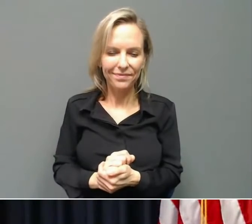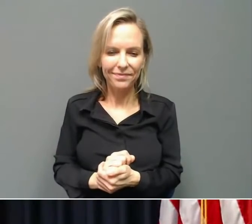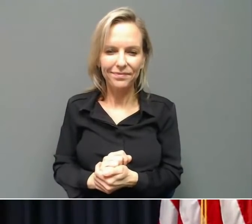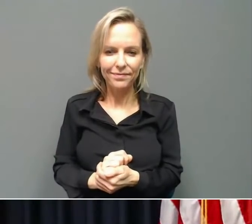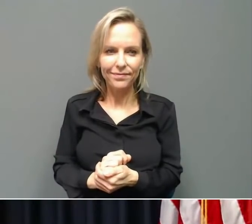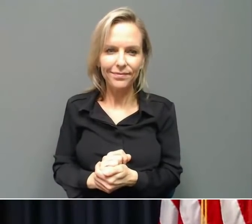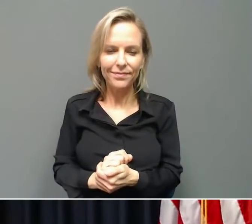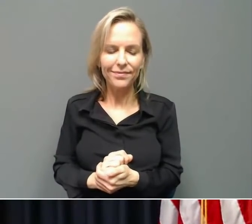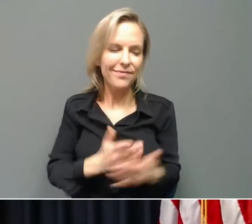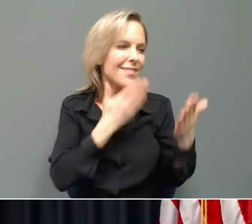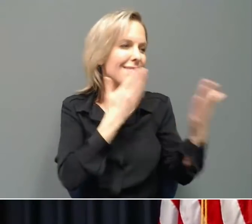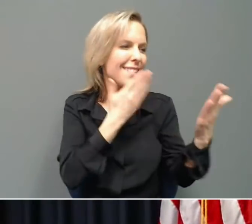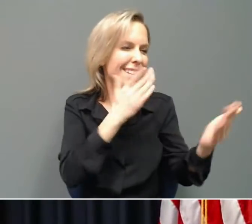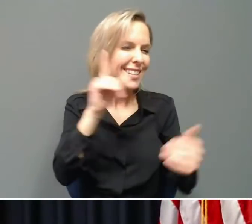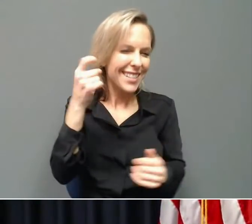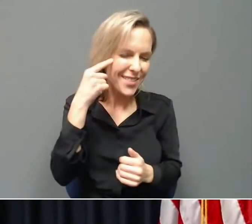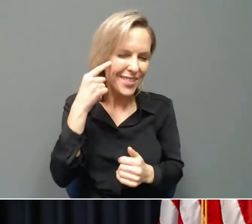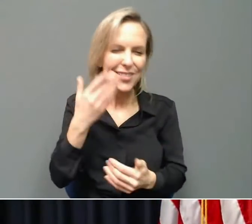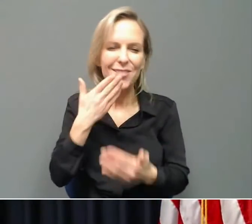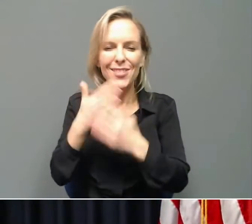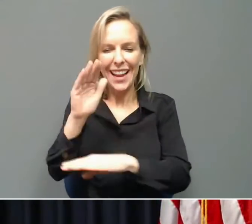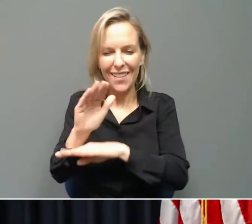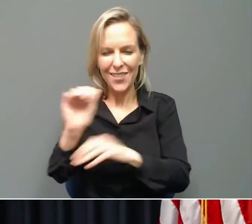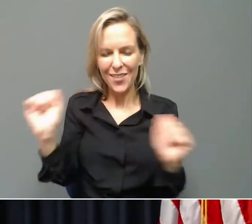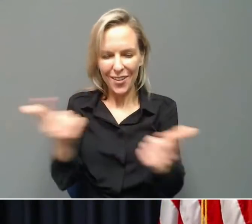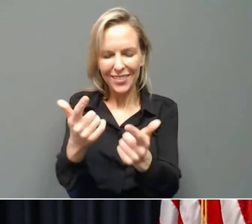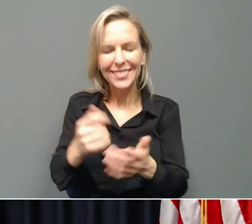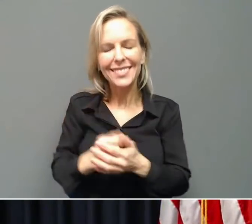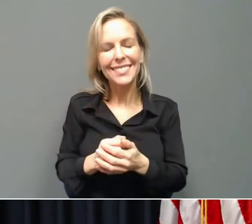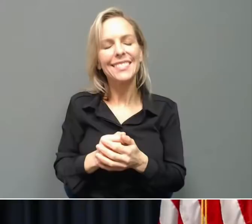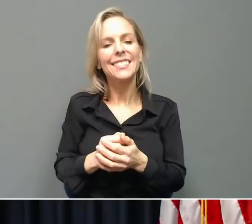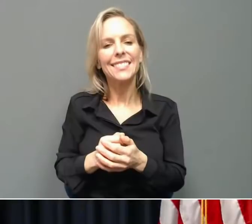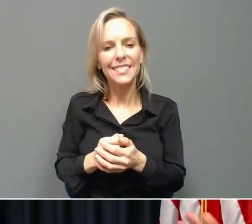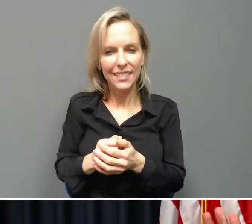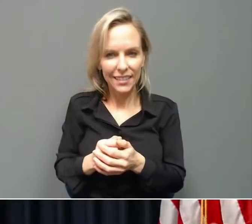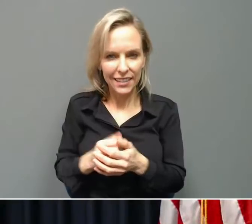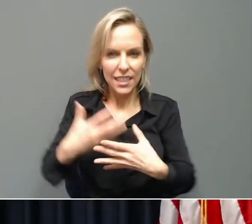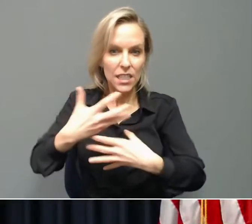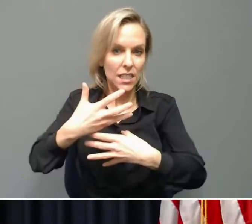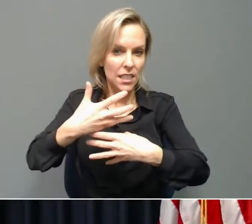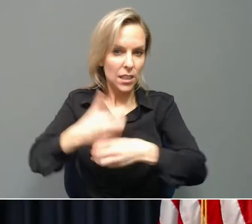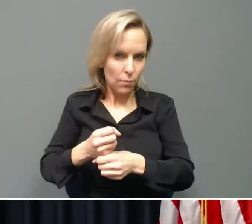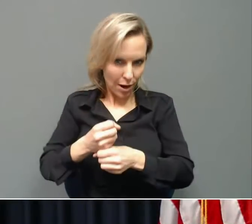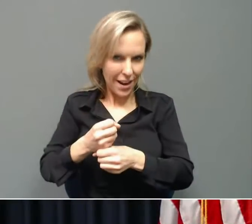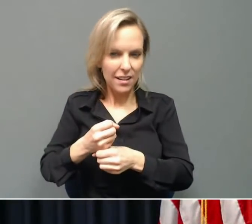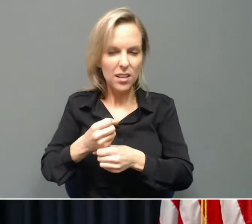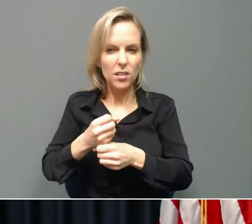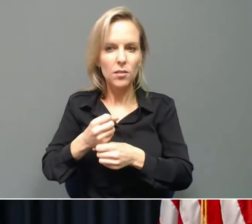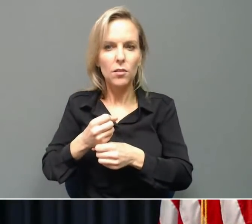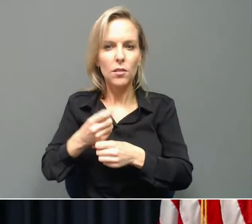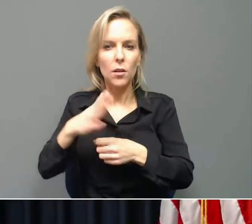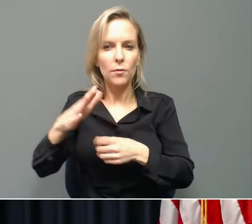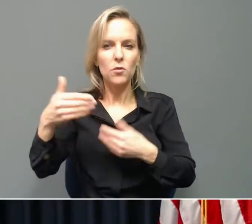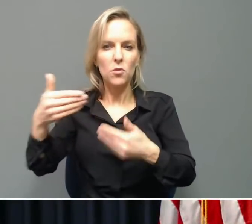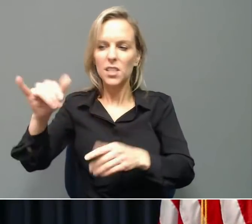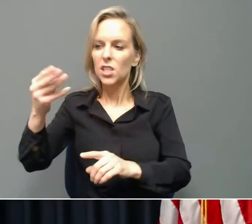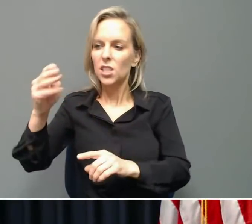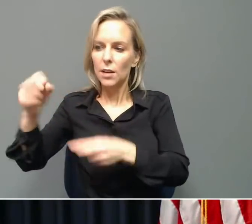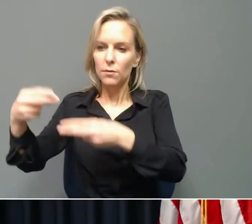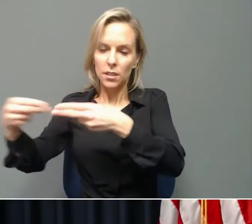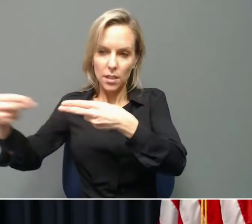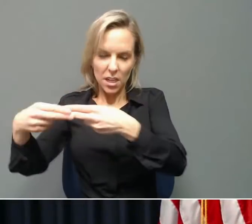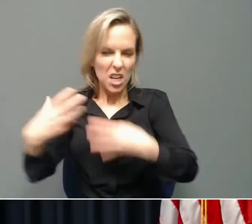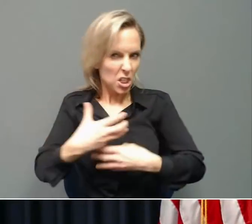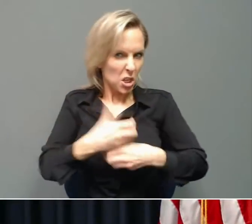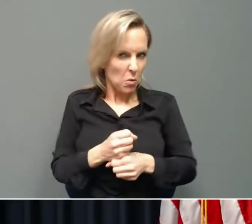Thank you, Governor. Good afternoon, everyone. So just to summarize before you put my slide up, James, what the governor said, and just